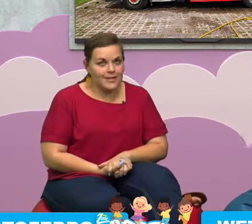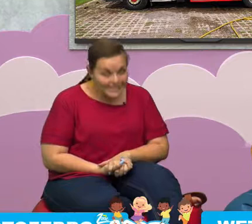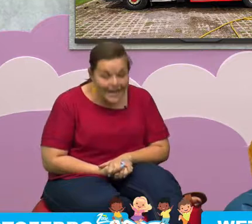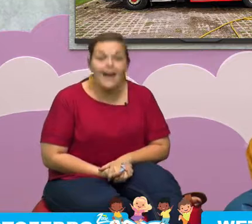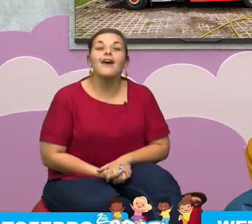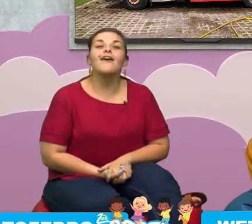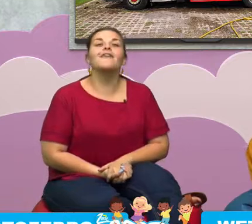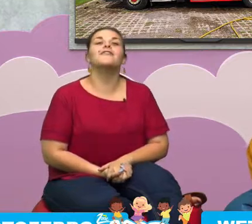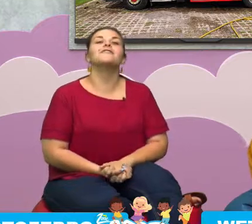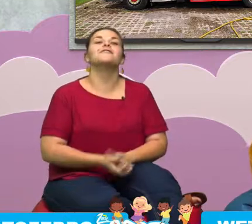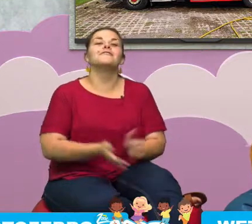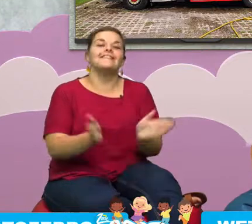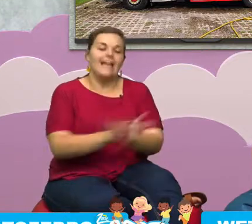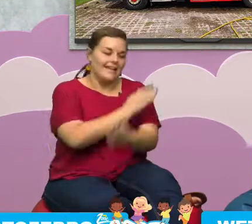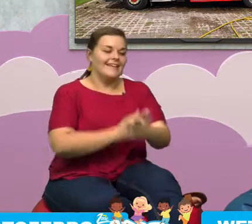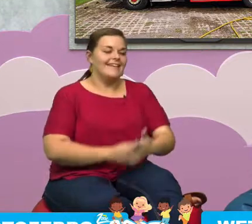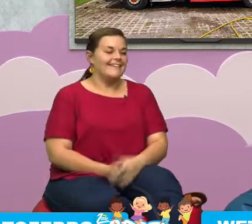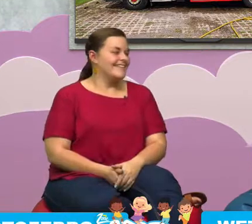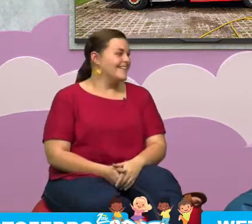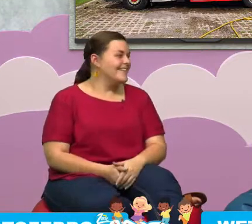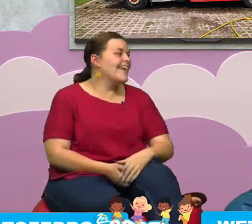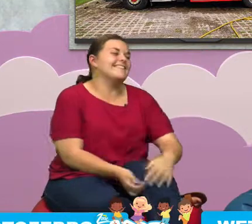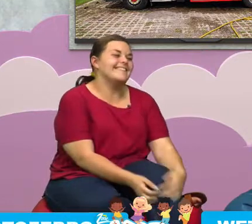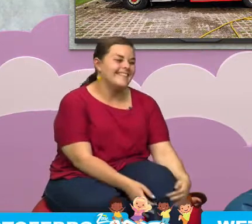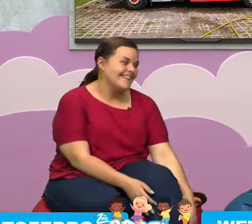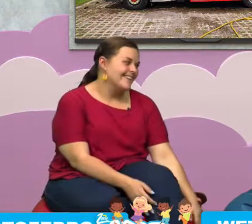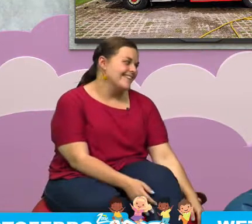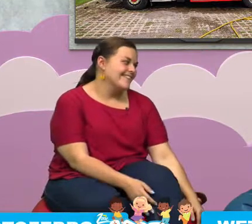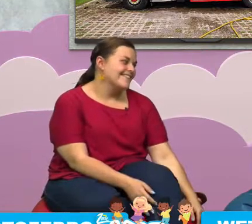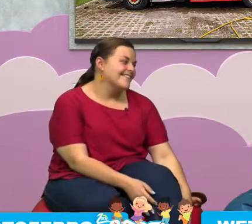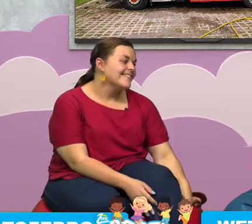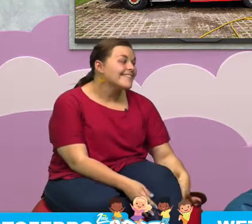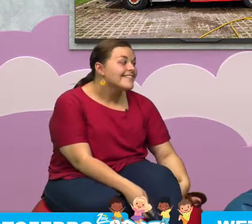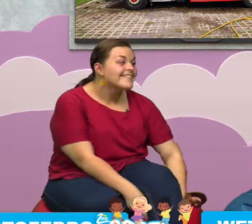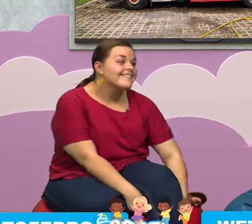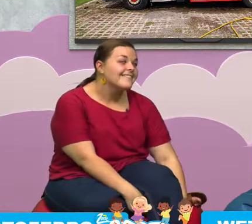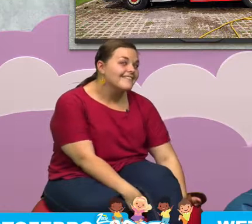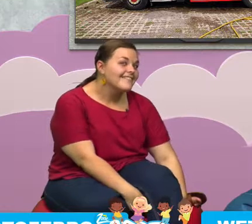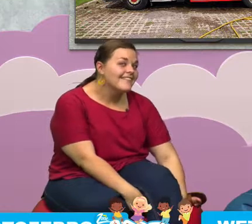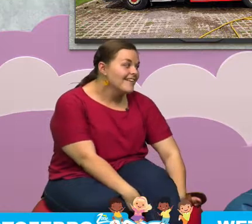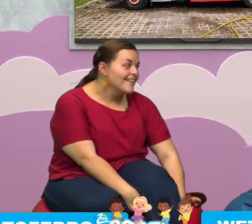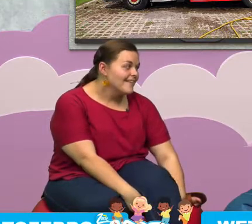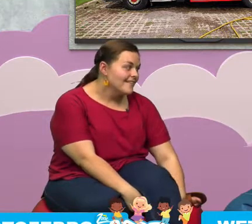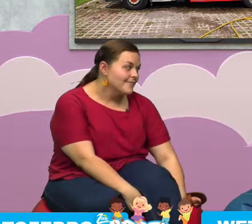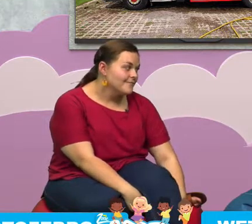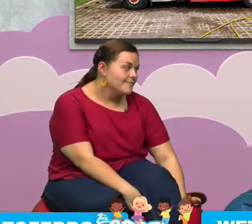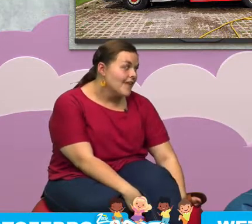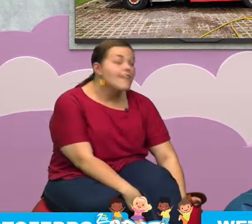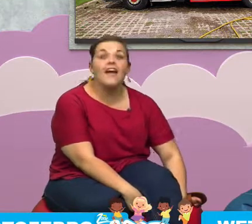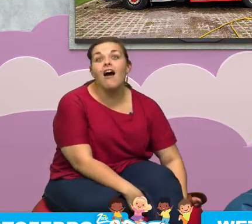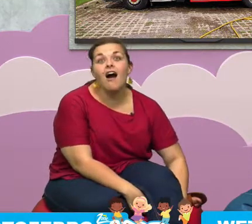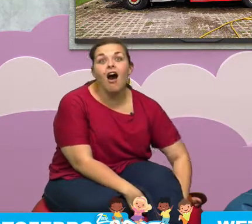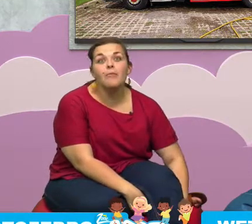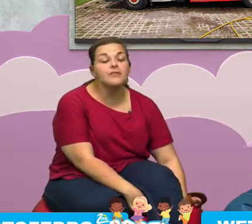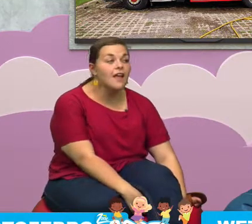through the town. Marisol? Yes. Don't you think the bus drivers are also community helpers?